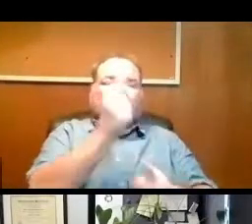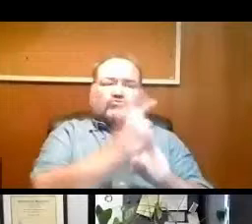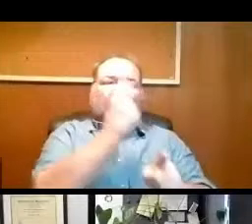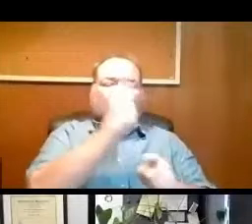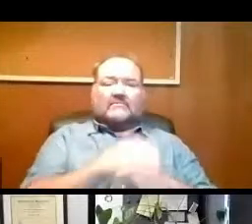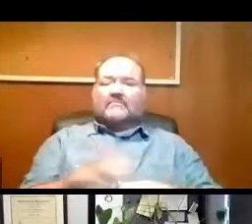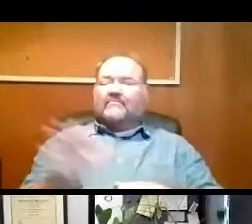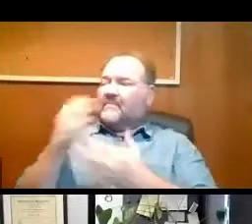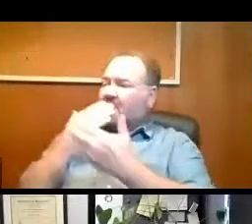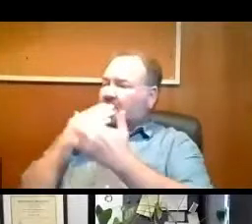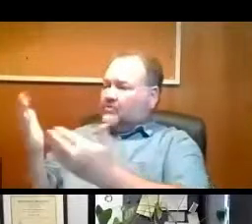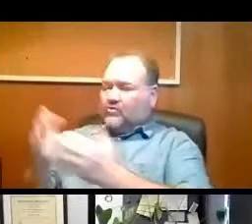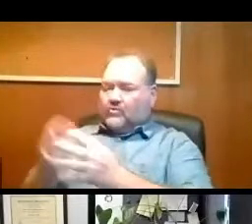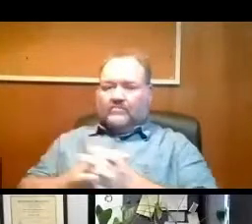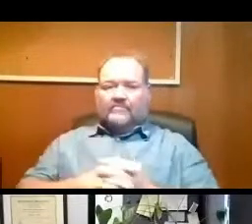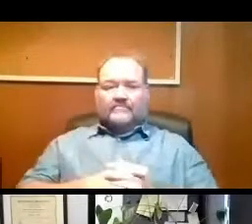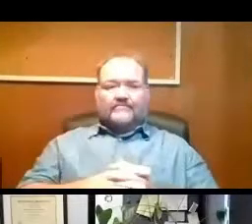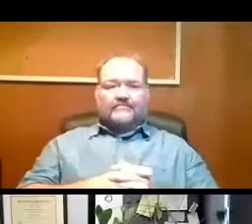Thank you.